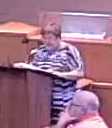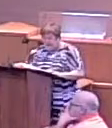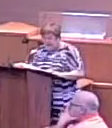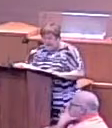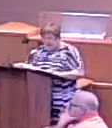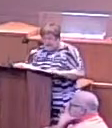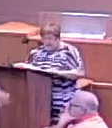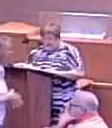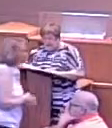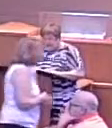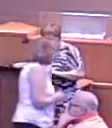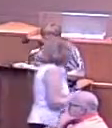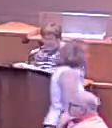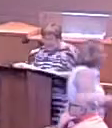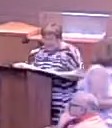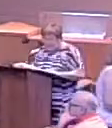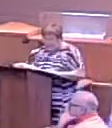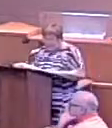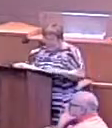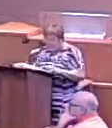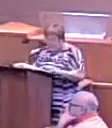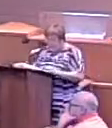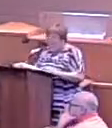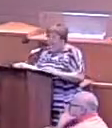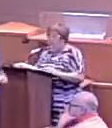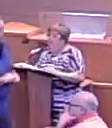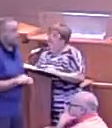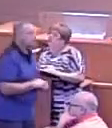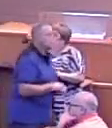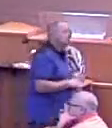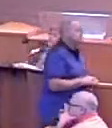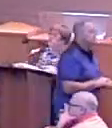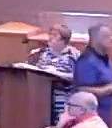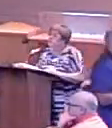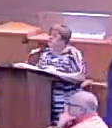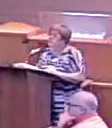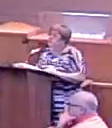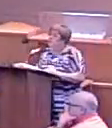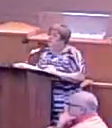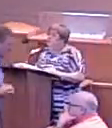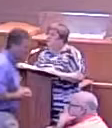eat. Give them the bread that is you.